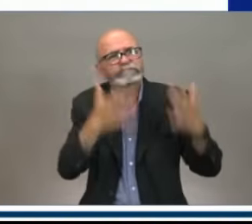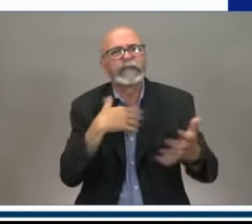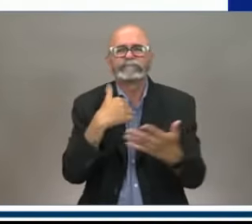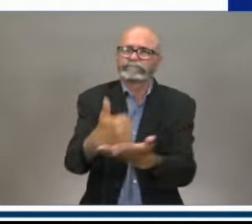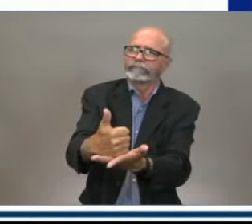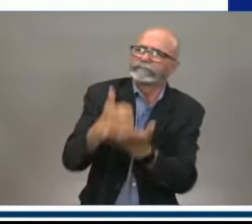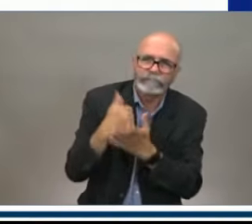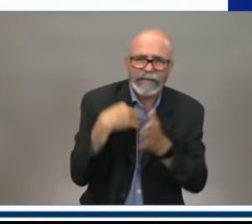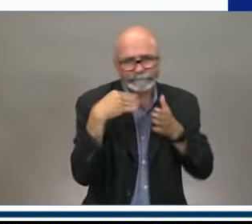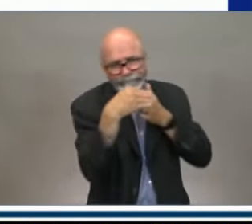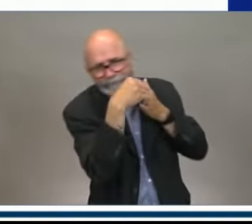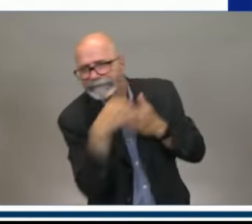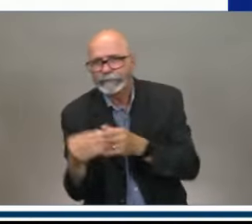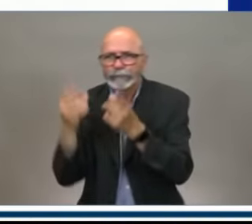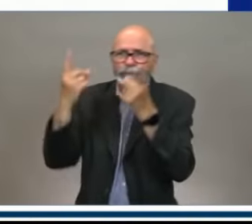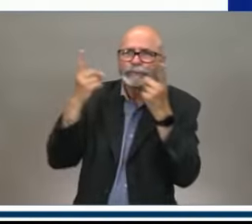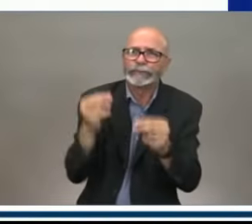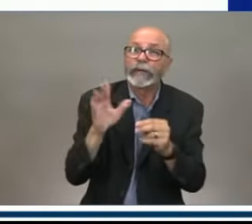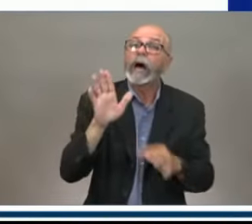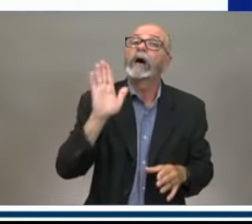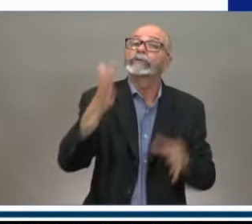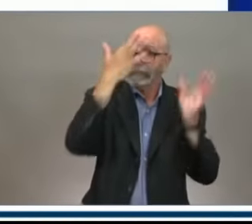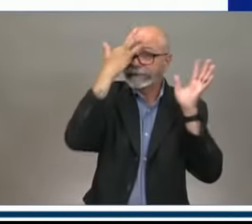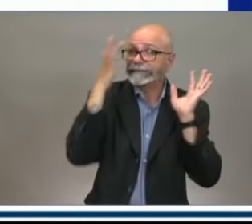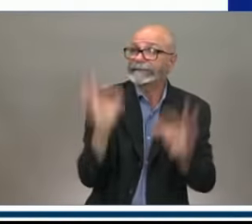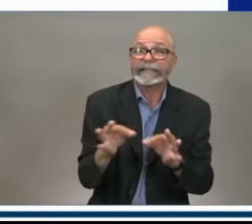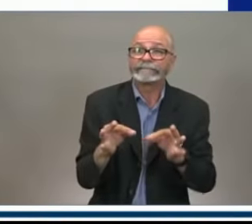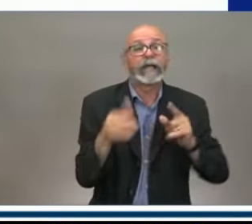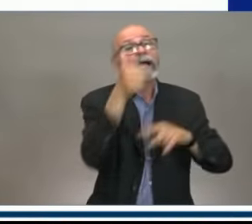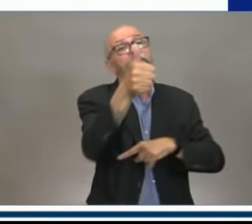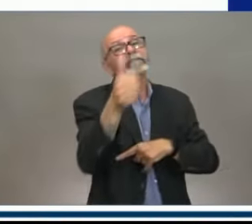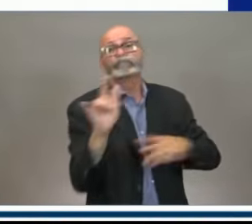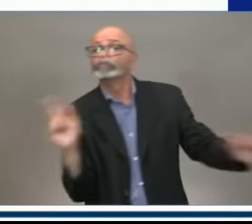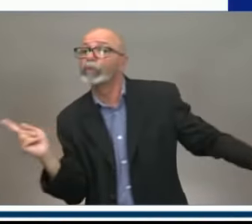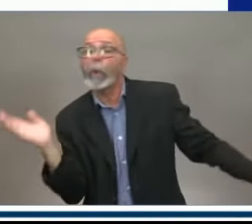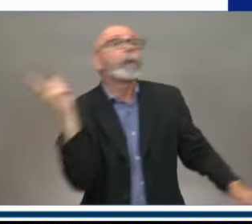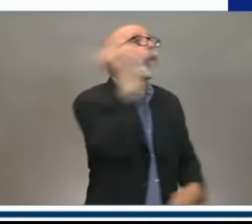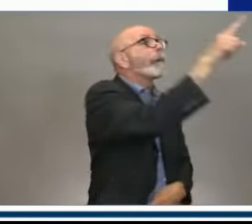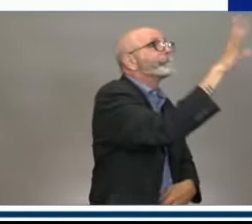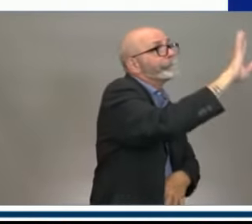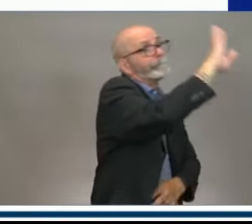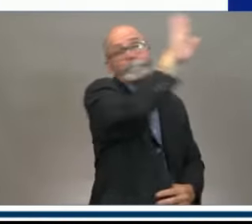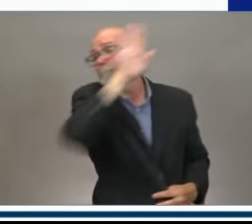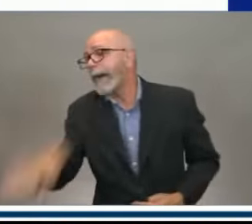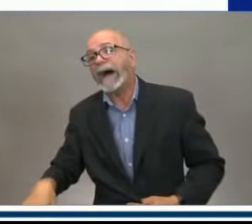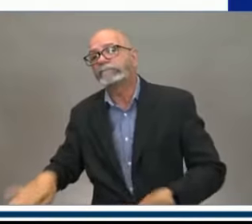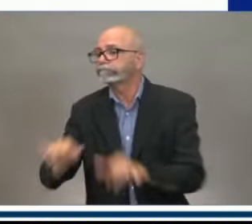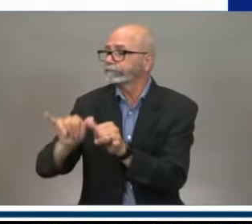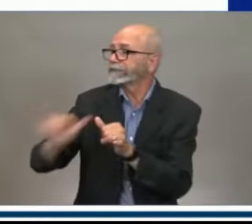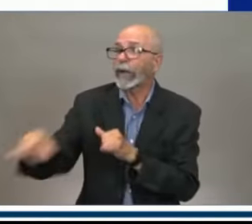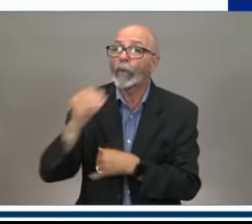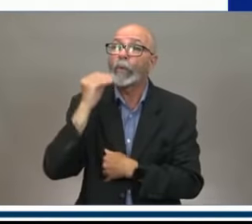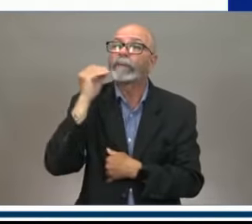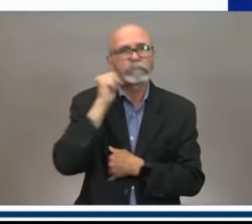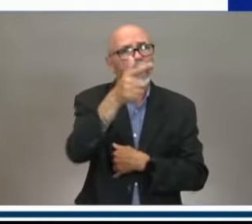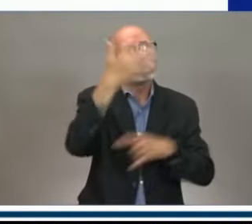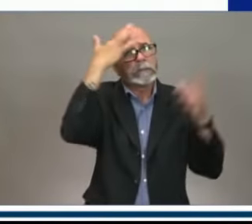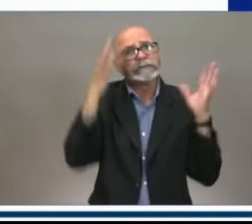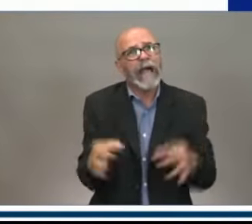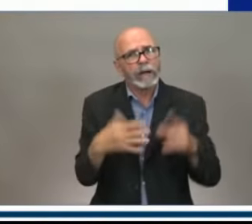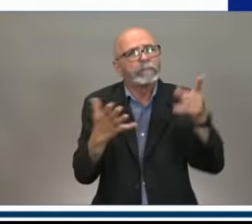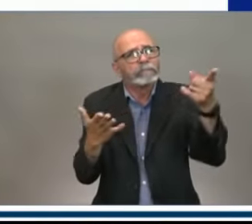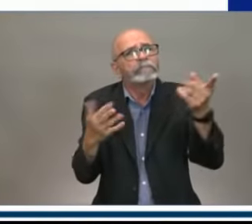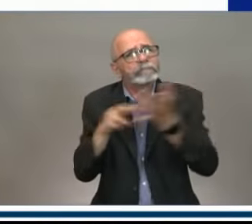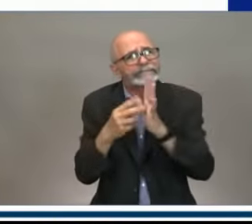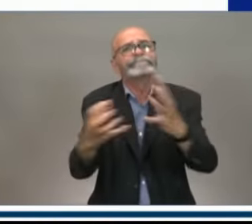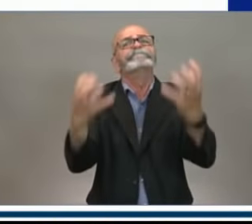months. But his decision to self-isolate shows his integrity and how much he cares about the health and well-being of Nova Scotians.